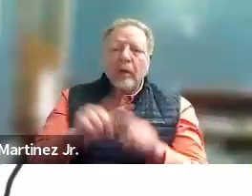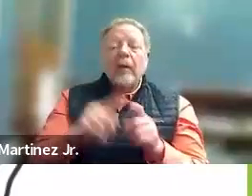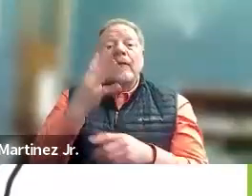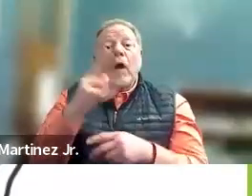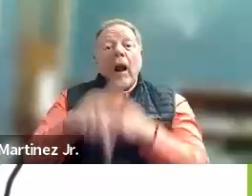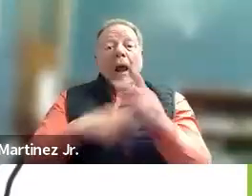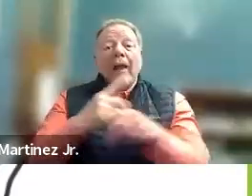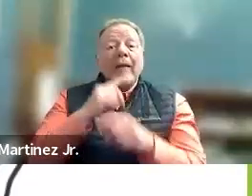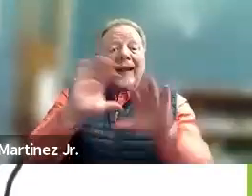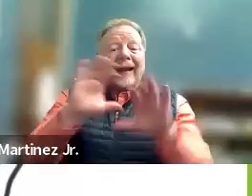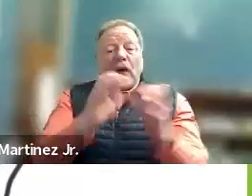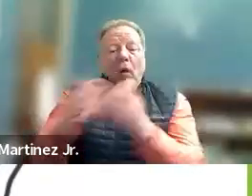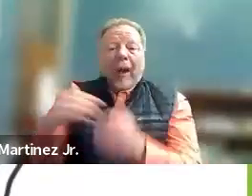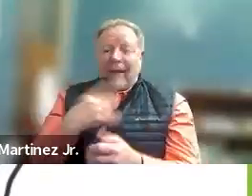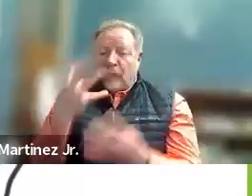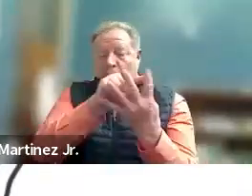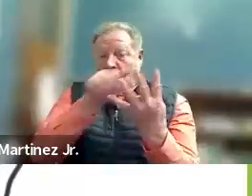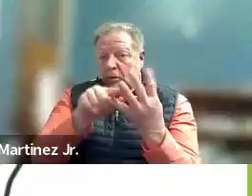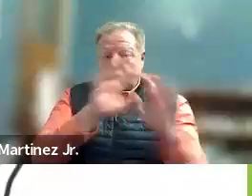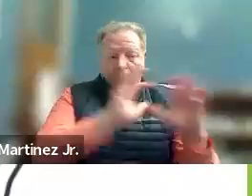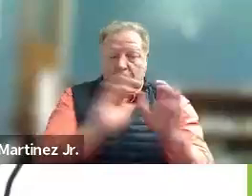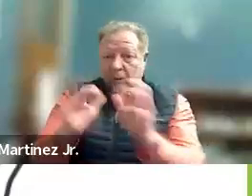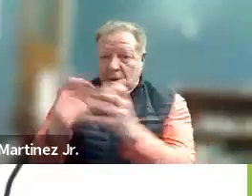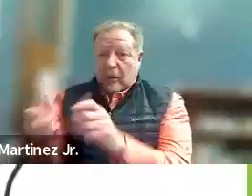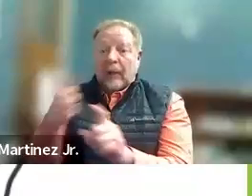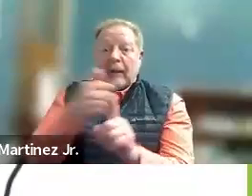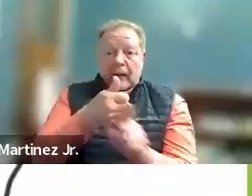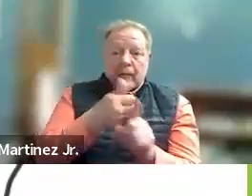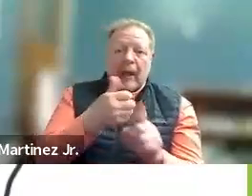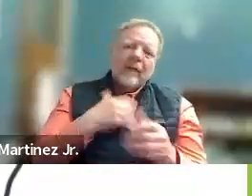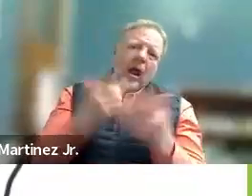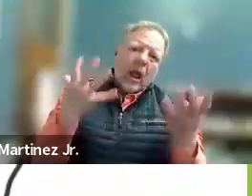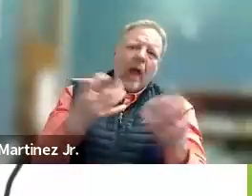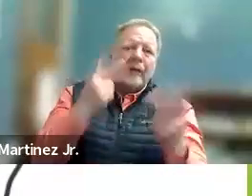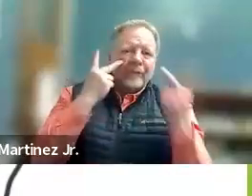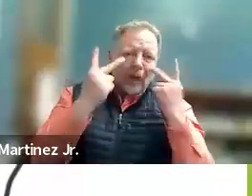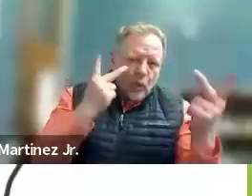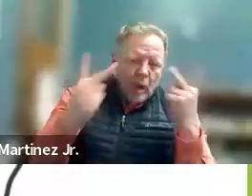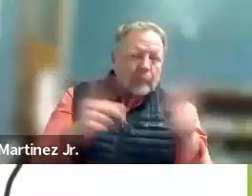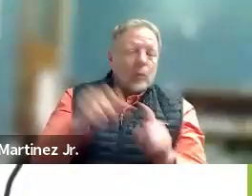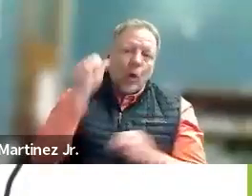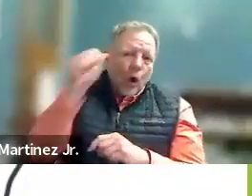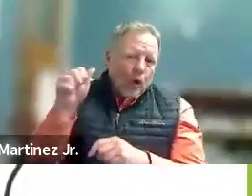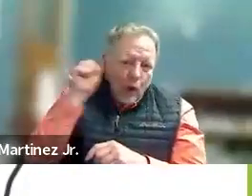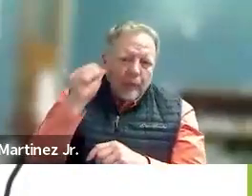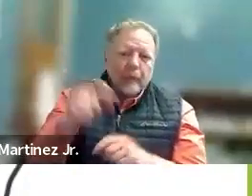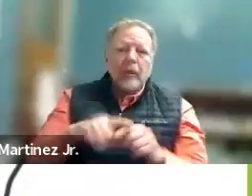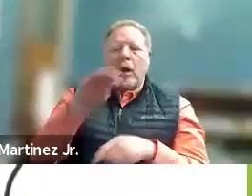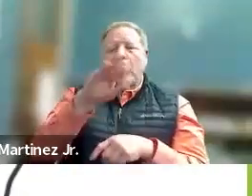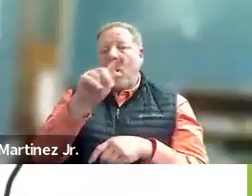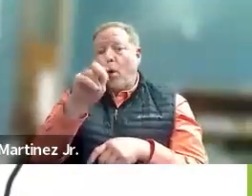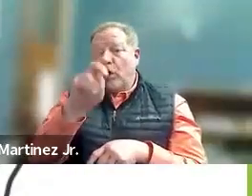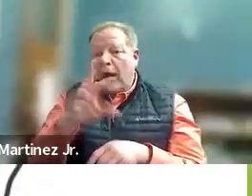categories that we tend to think about as which themselves have a lot of variance are visual, auditory, motor,